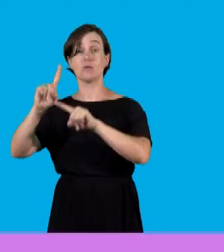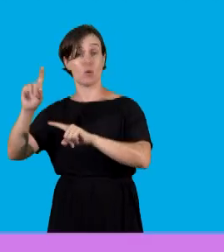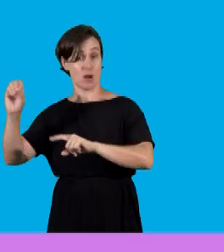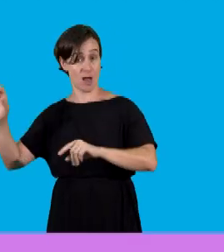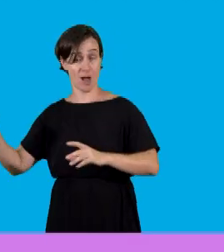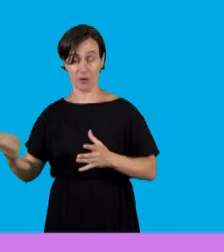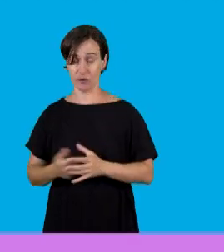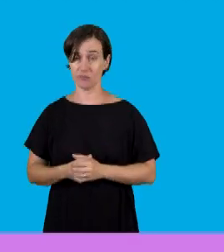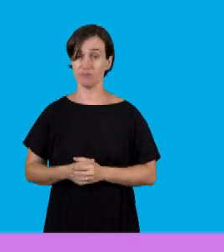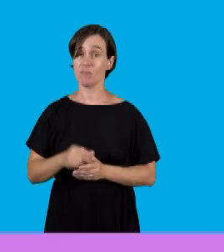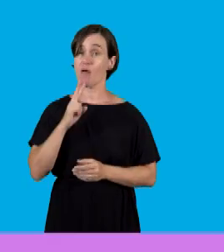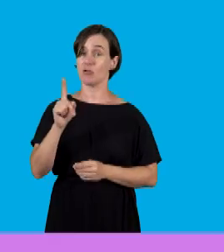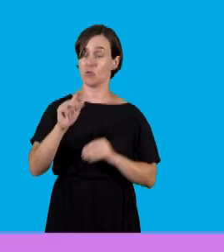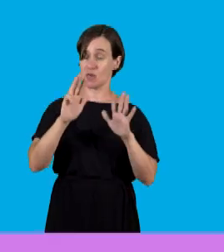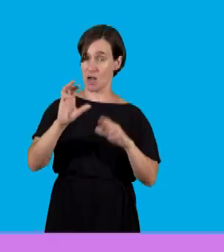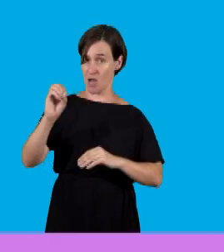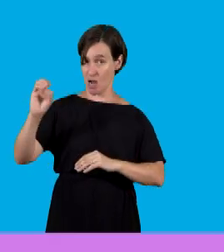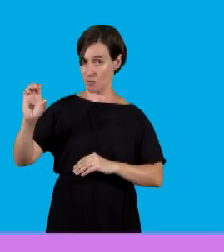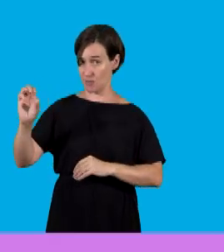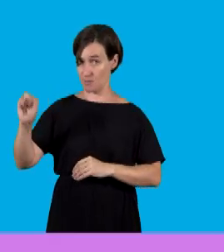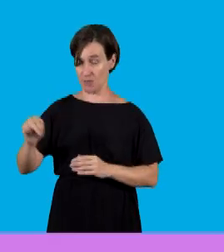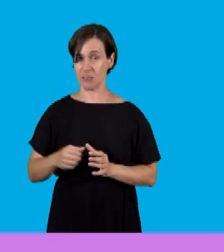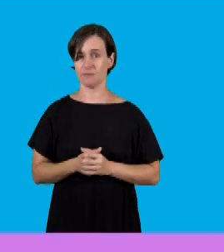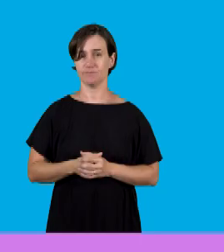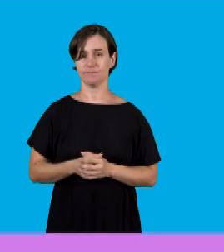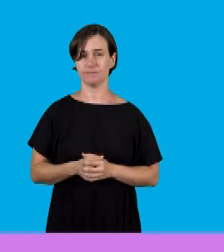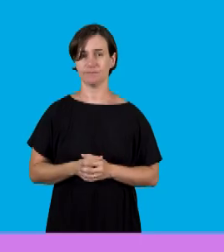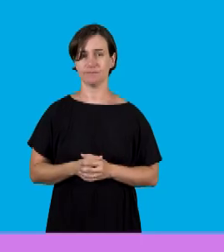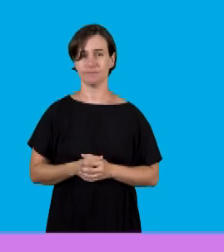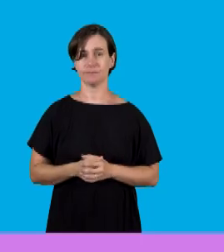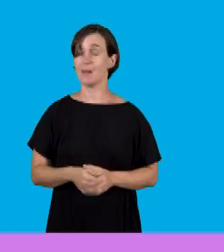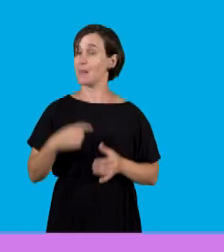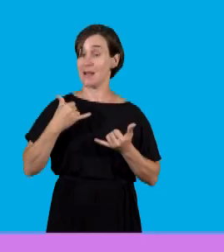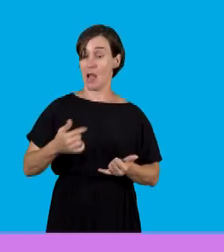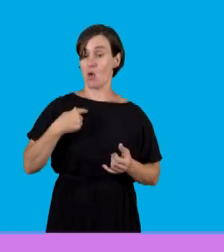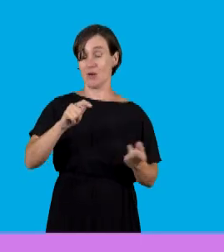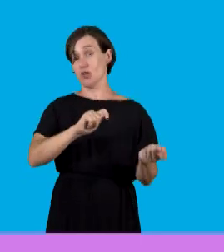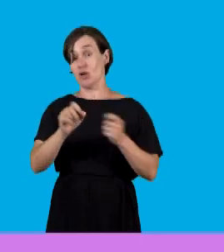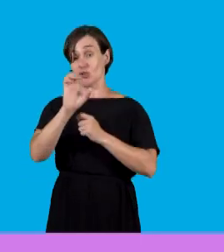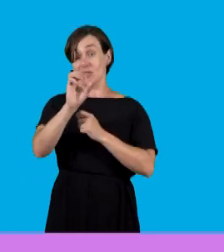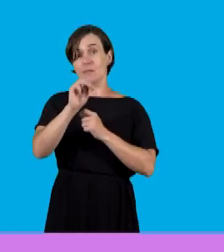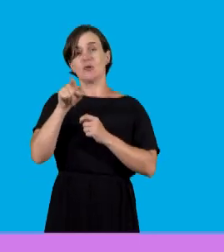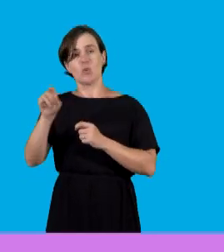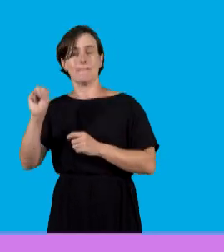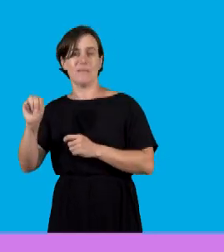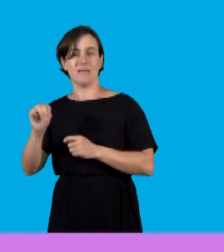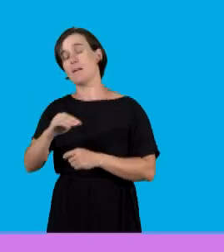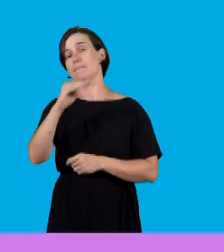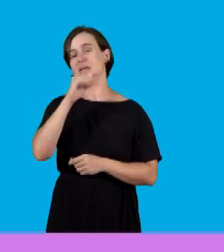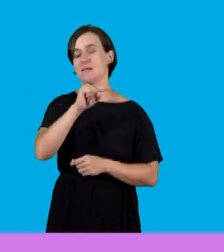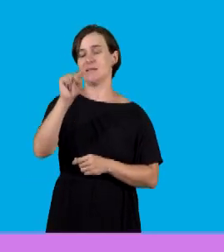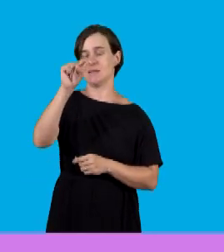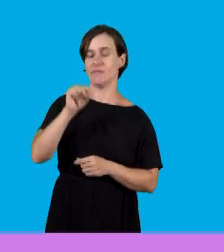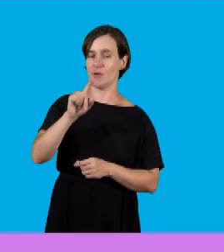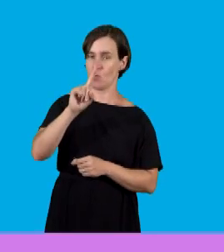9 centimeter. Multiply by 100, it gives us 900 centimeters. So we have to convert from centimeter to meter.